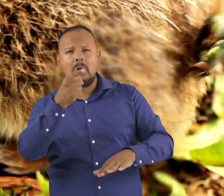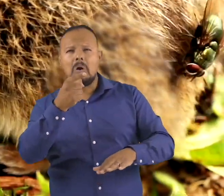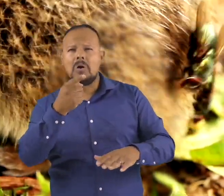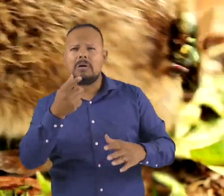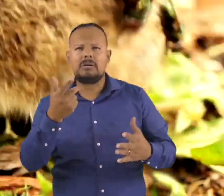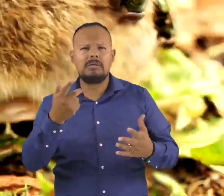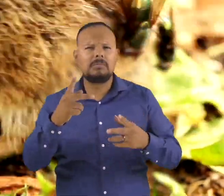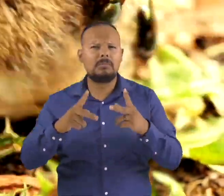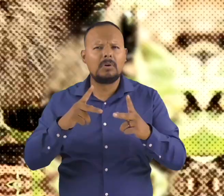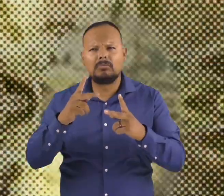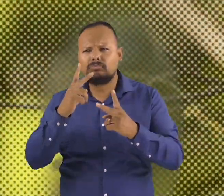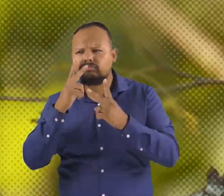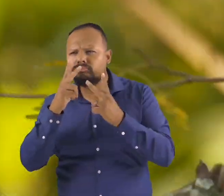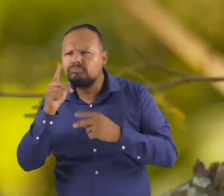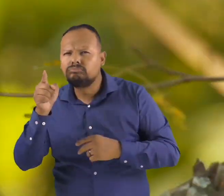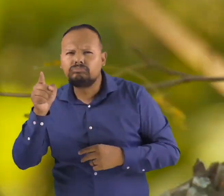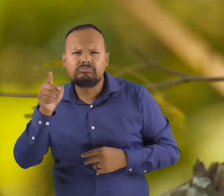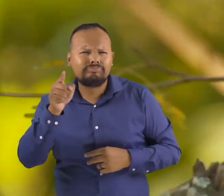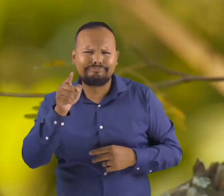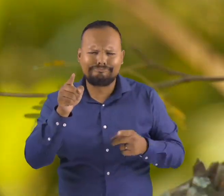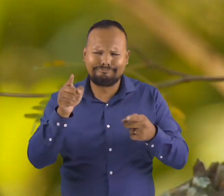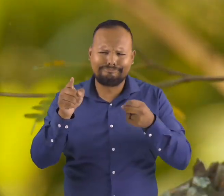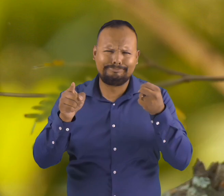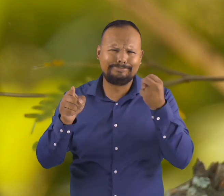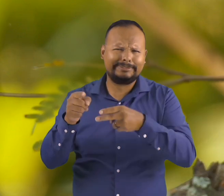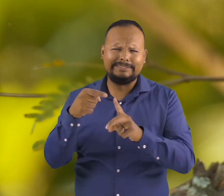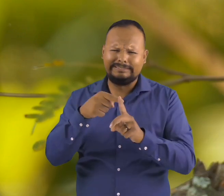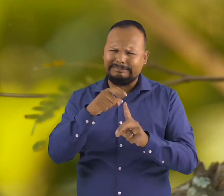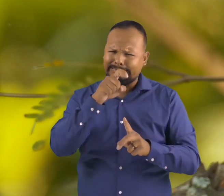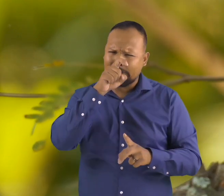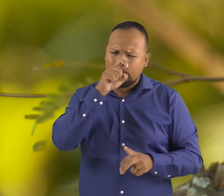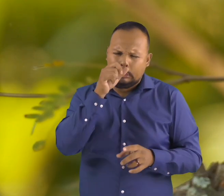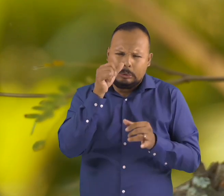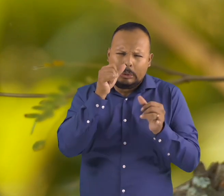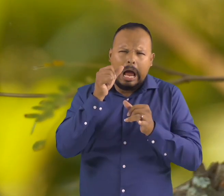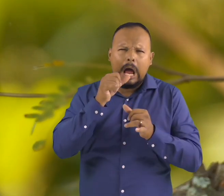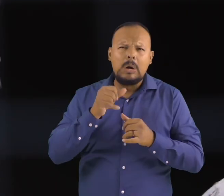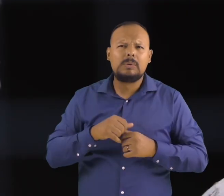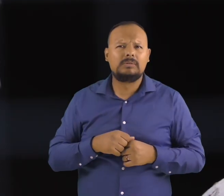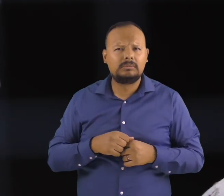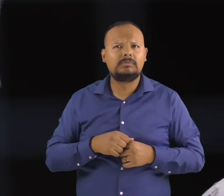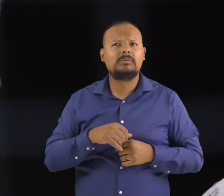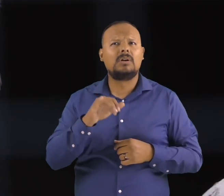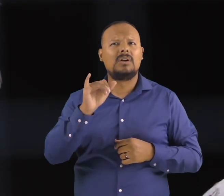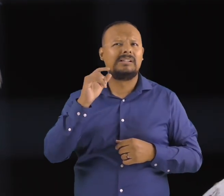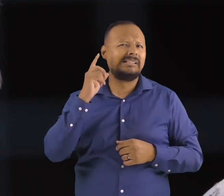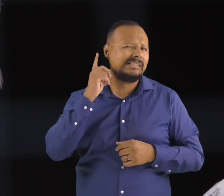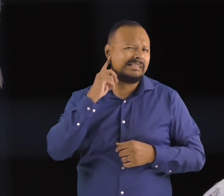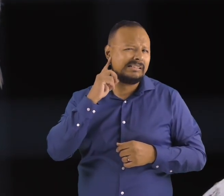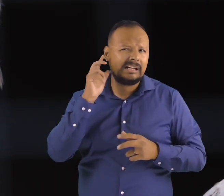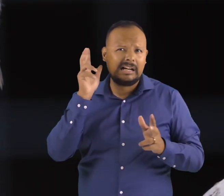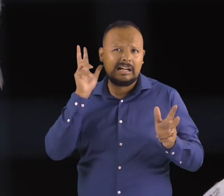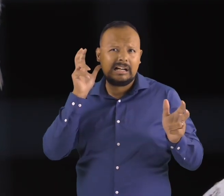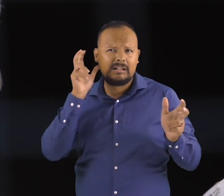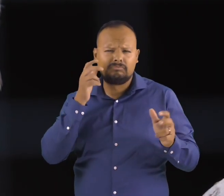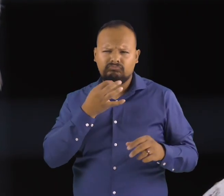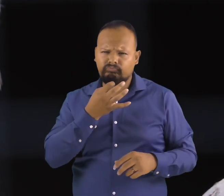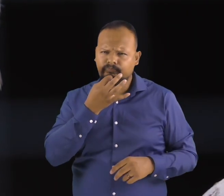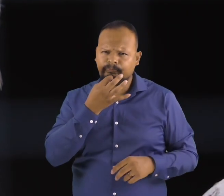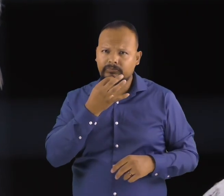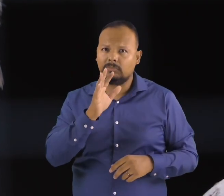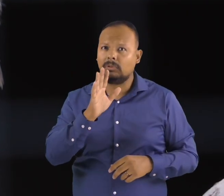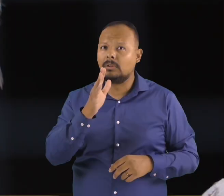precisely than humans' eyes. Hawks also have excellent hearing, but their sense of smell is